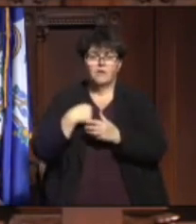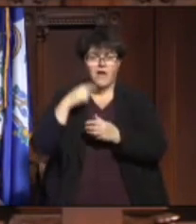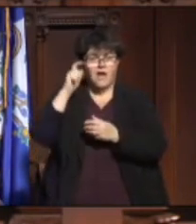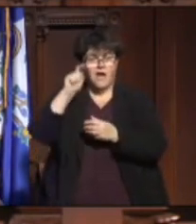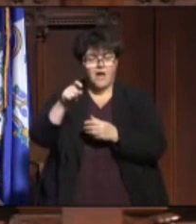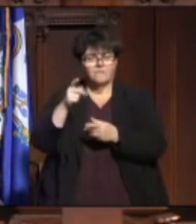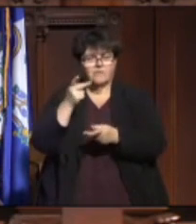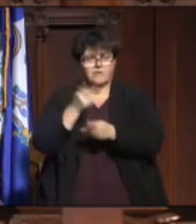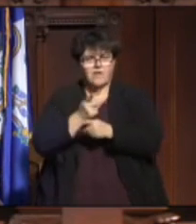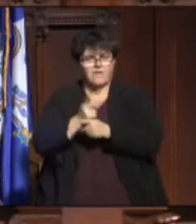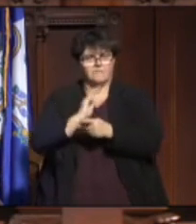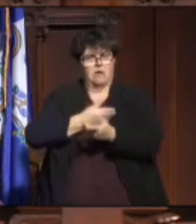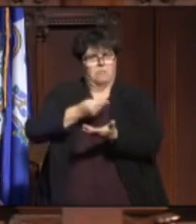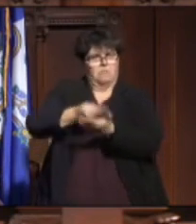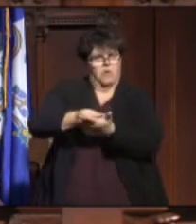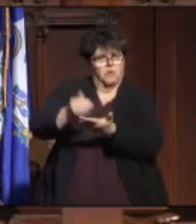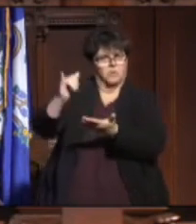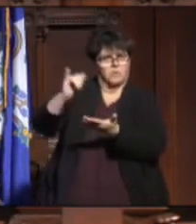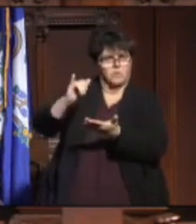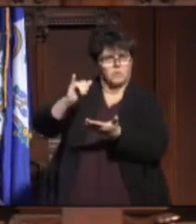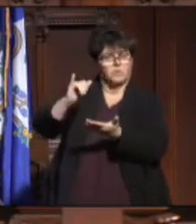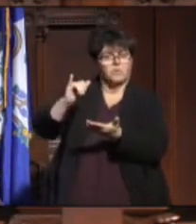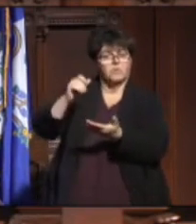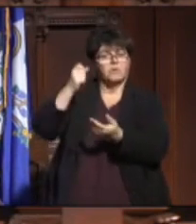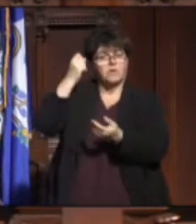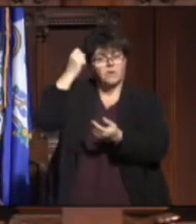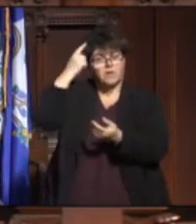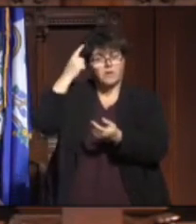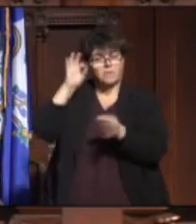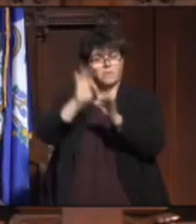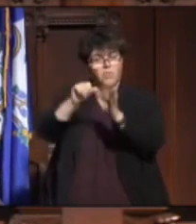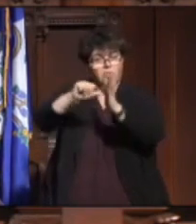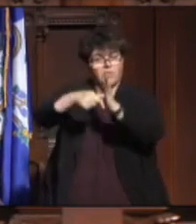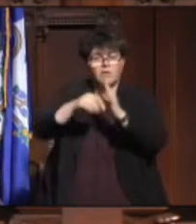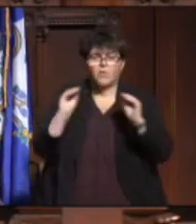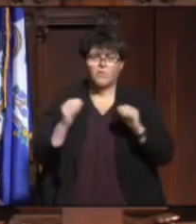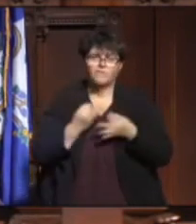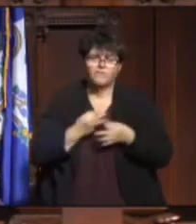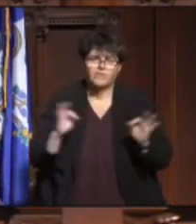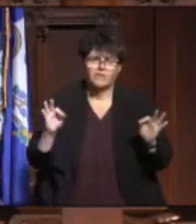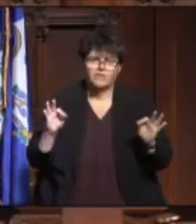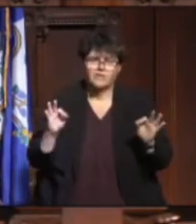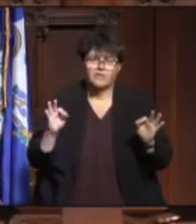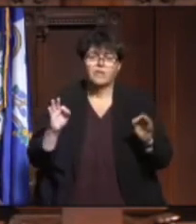bridge. And new federal resources continue to require that Connecticut provide